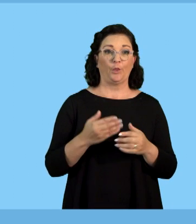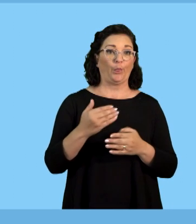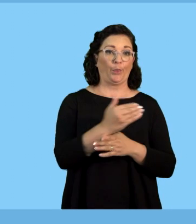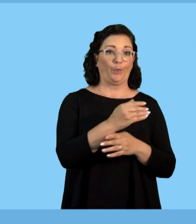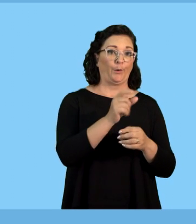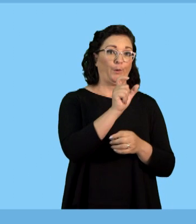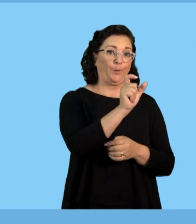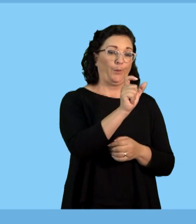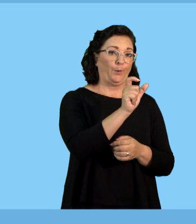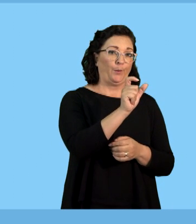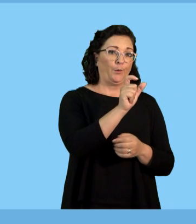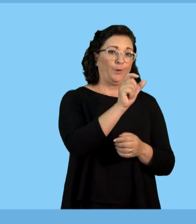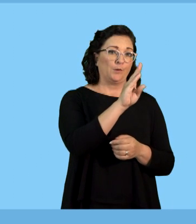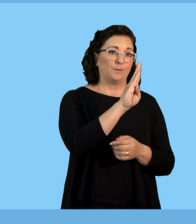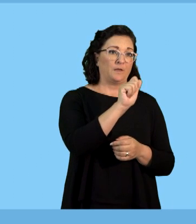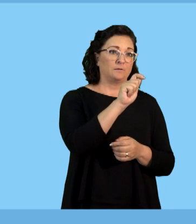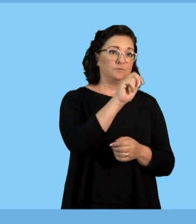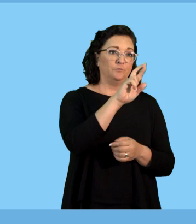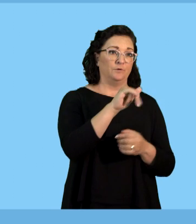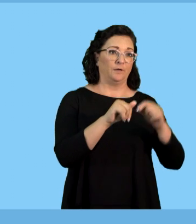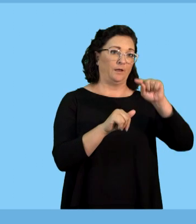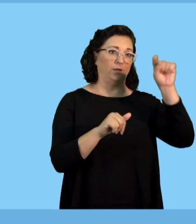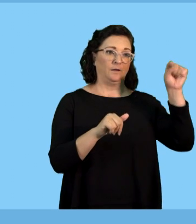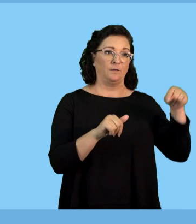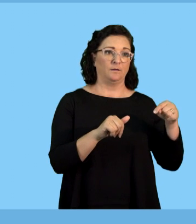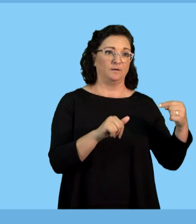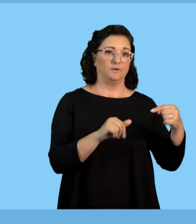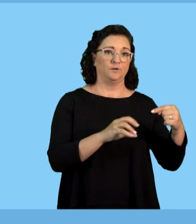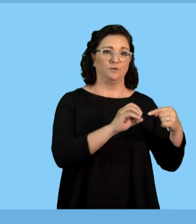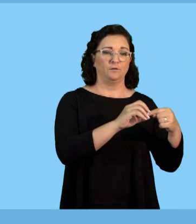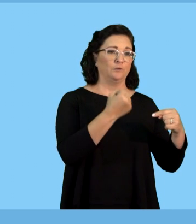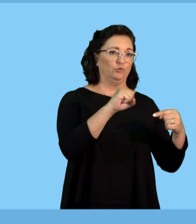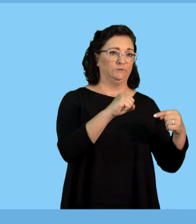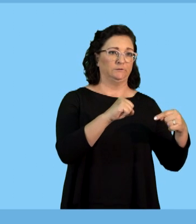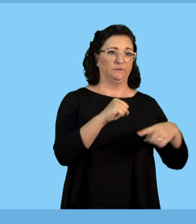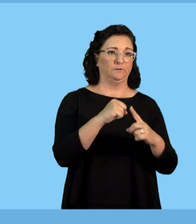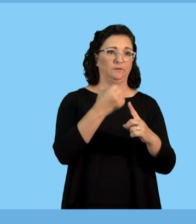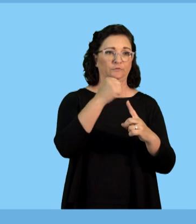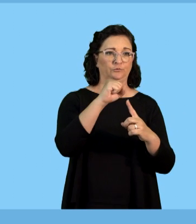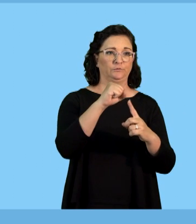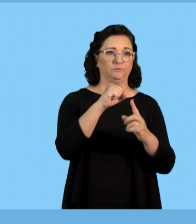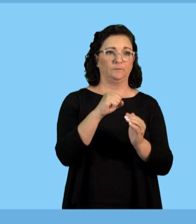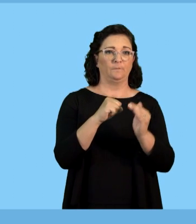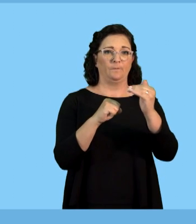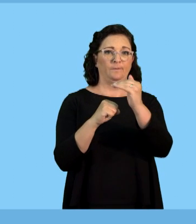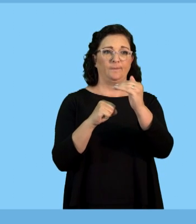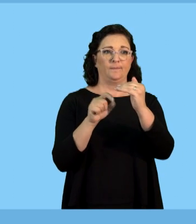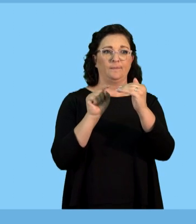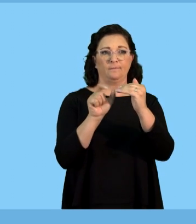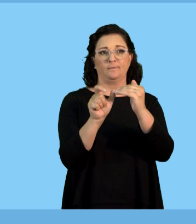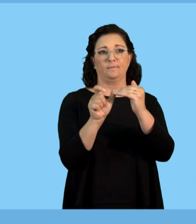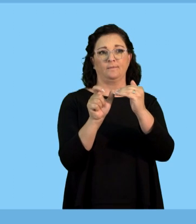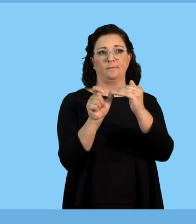the battery, going through the wire, passing through the resistor, passing through another resistor, passing